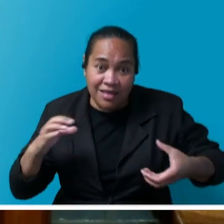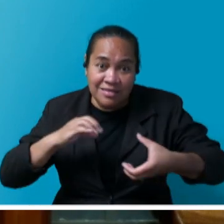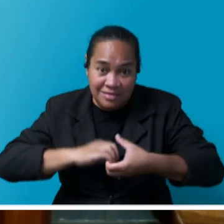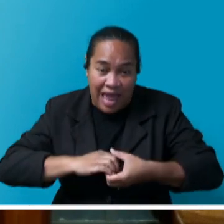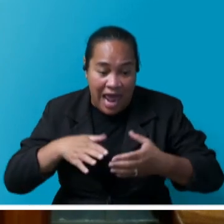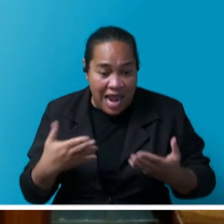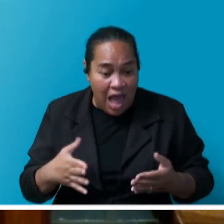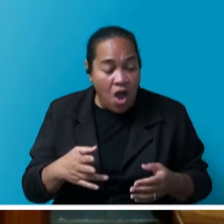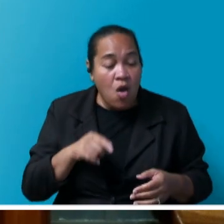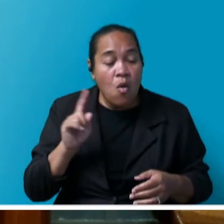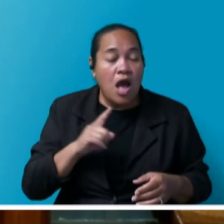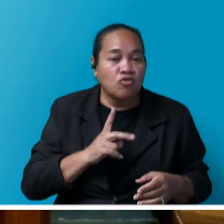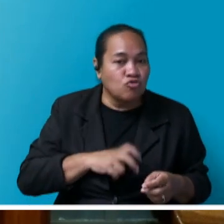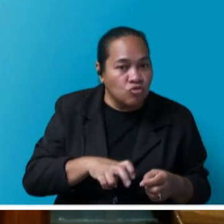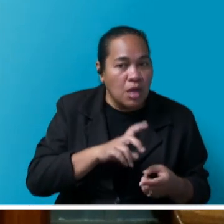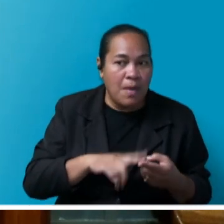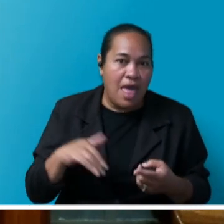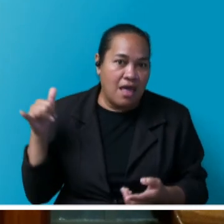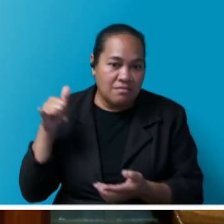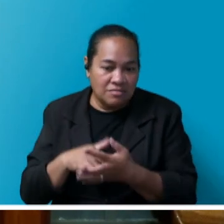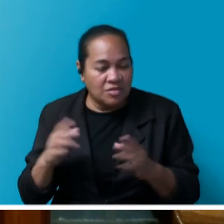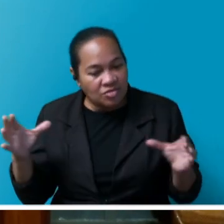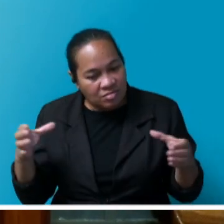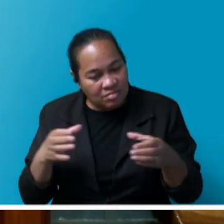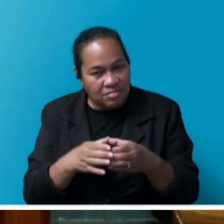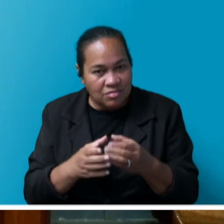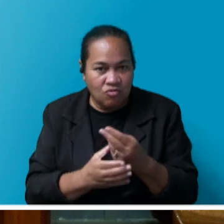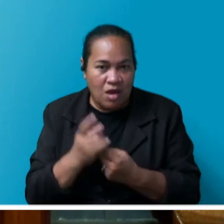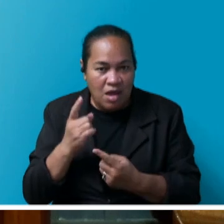1, the National Sustainable Tourism Framework